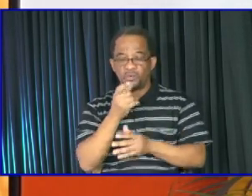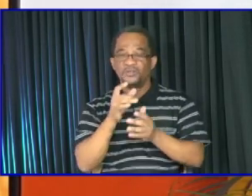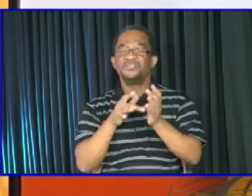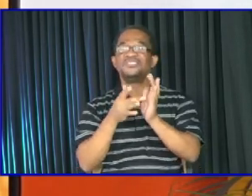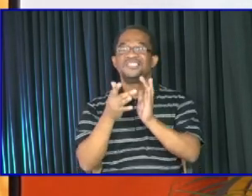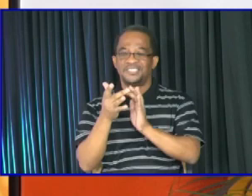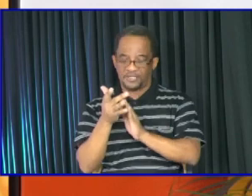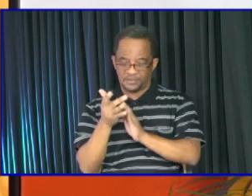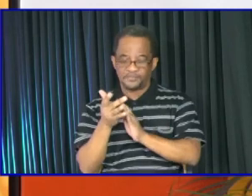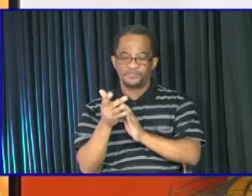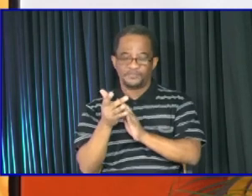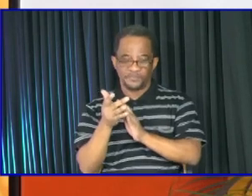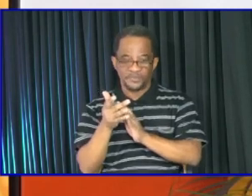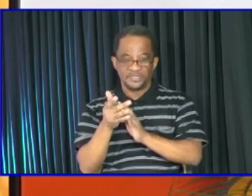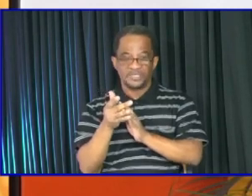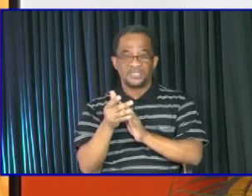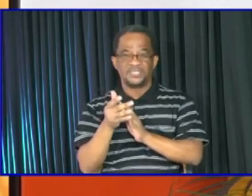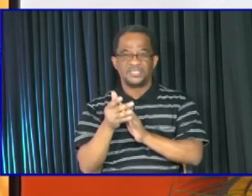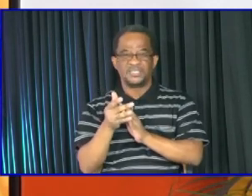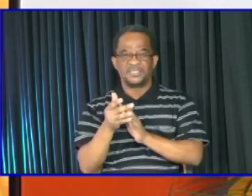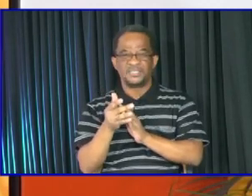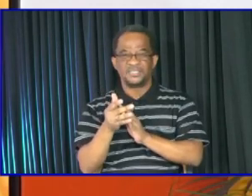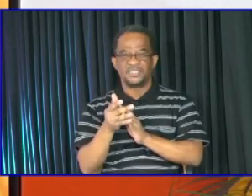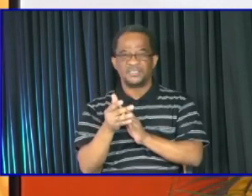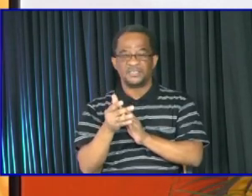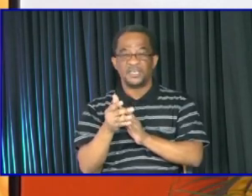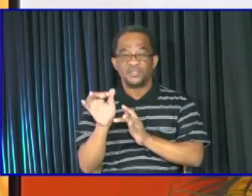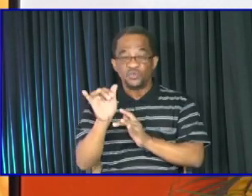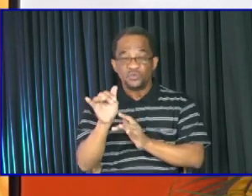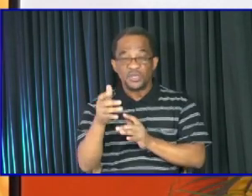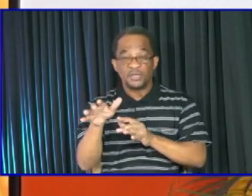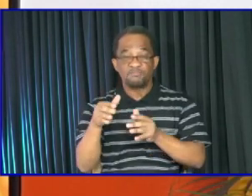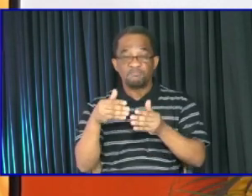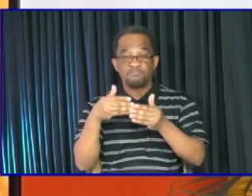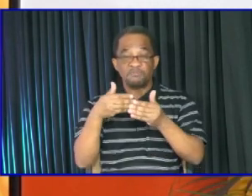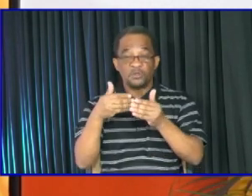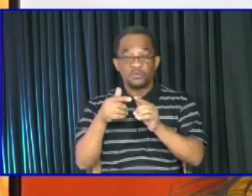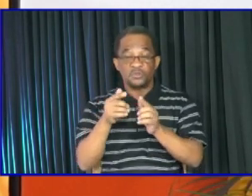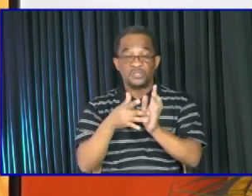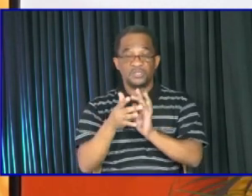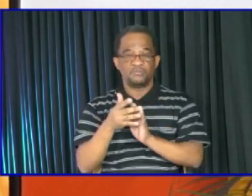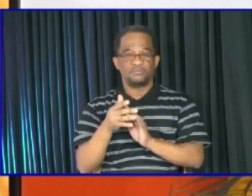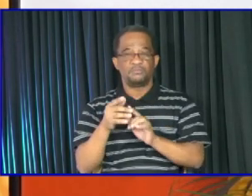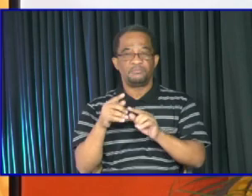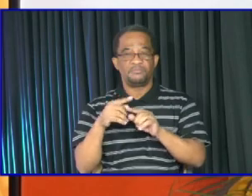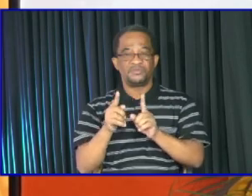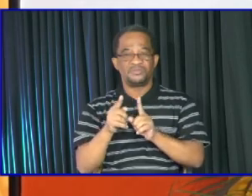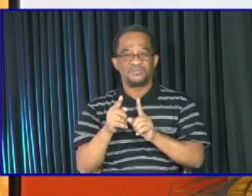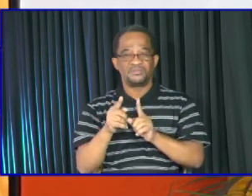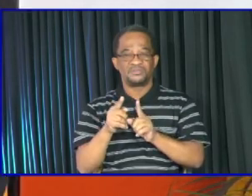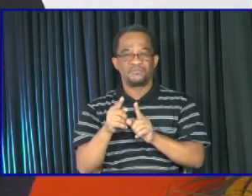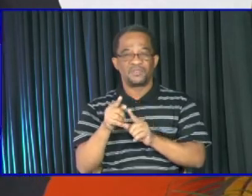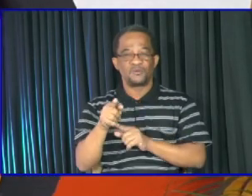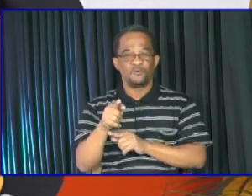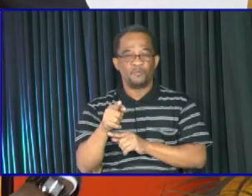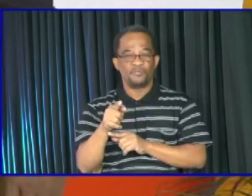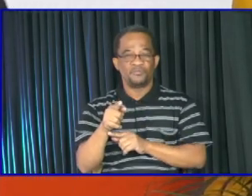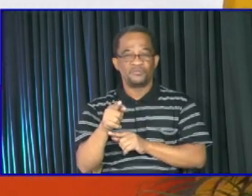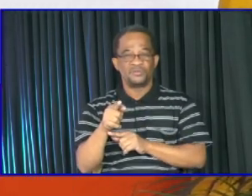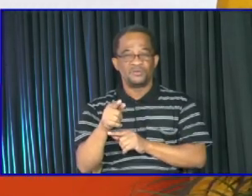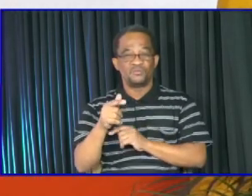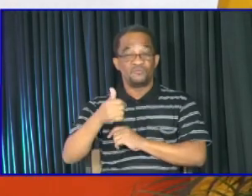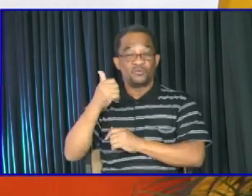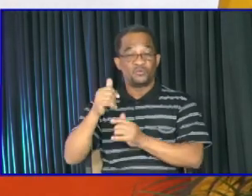to Jesus, still yet you reject him. The next thing that we should note is that when